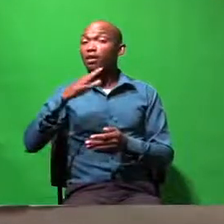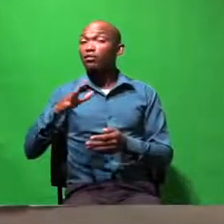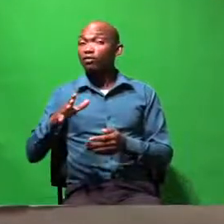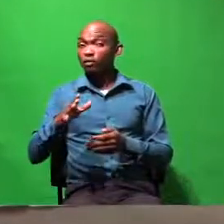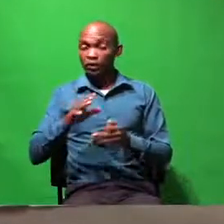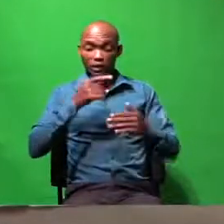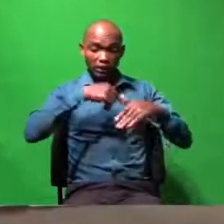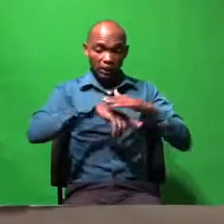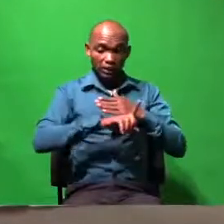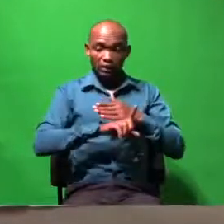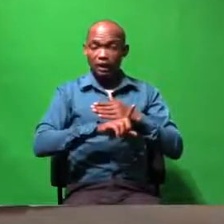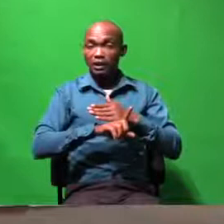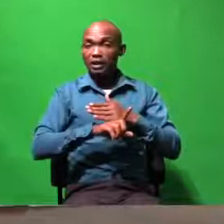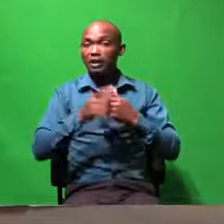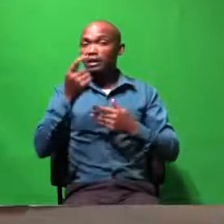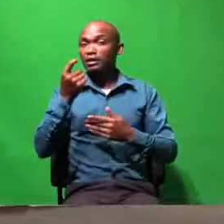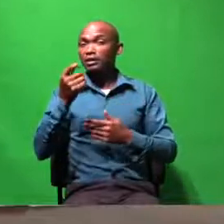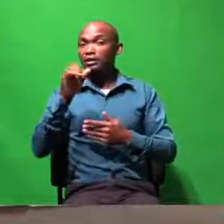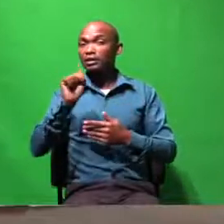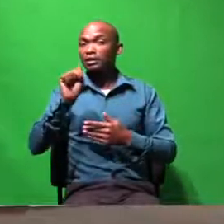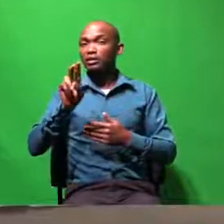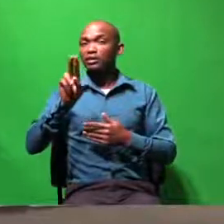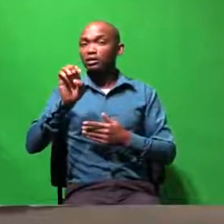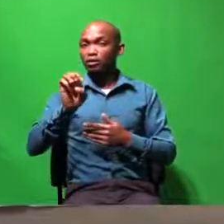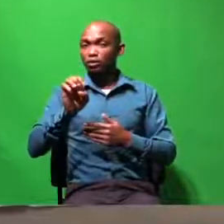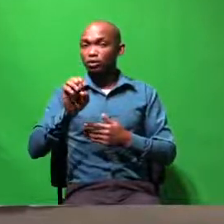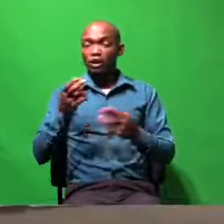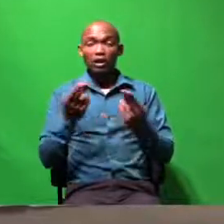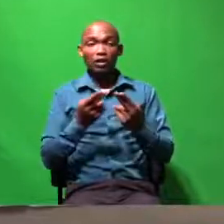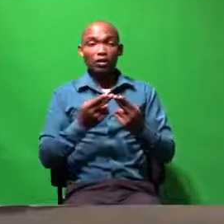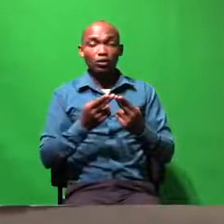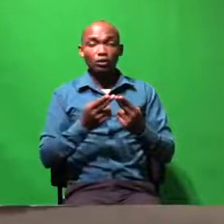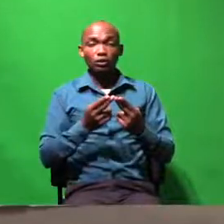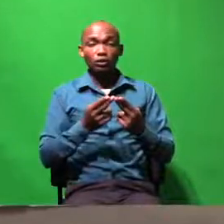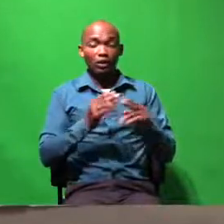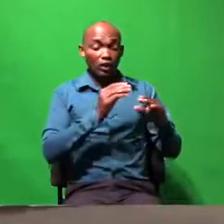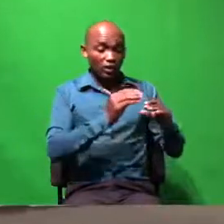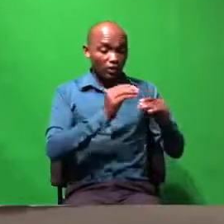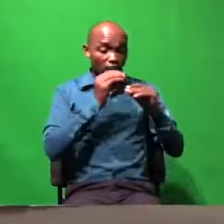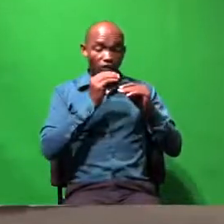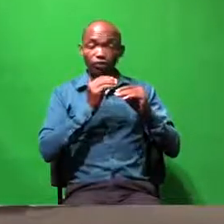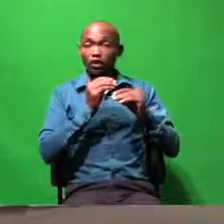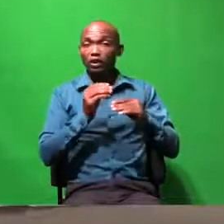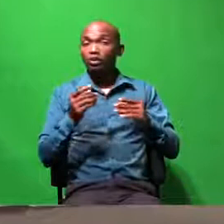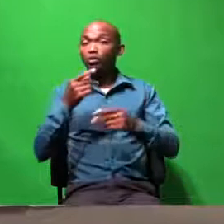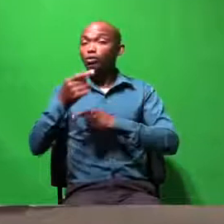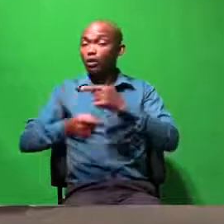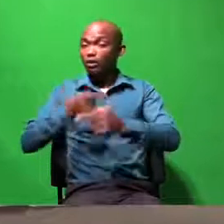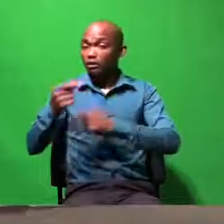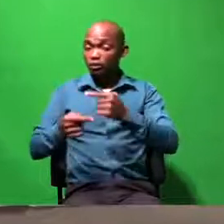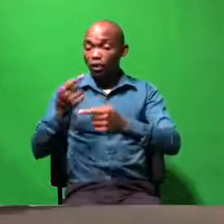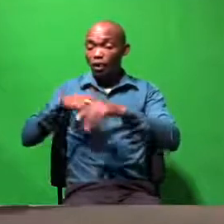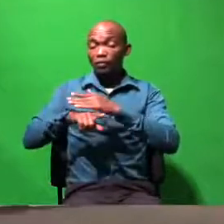are inside the tissue, and the diffusion also proceeds in that area.